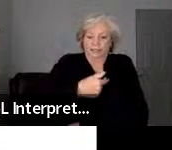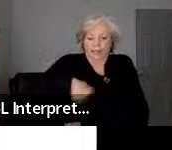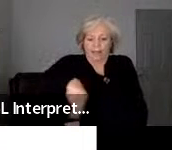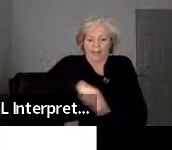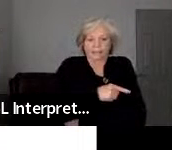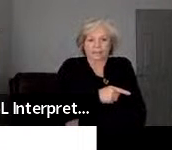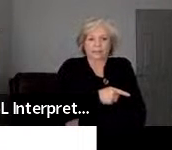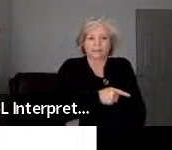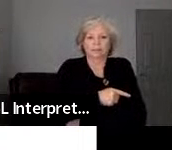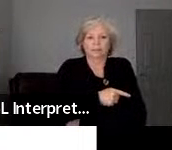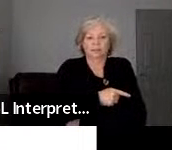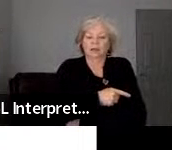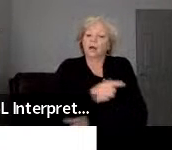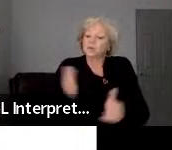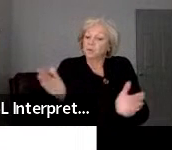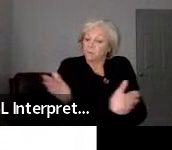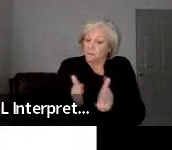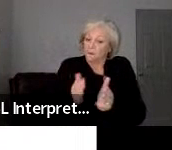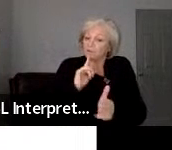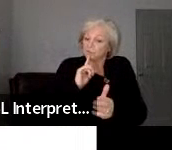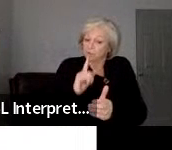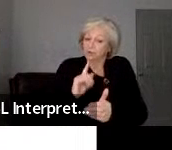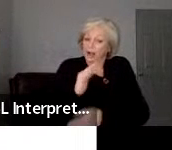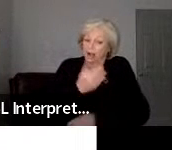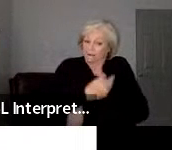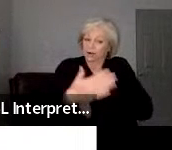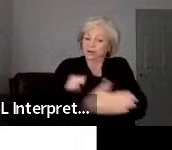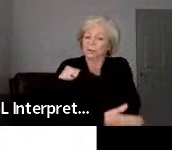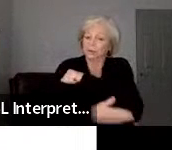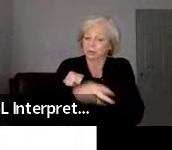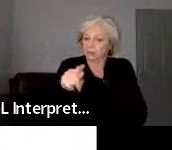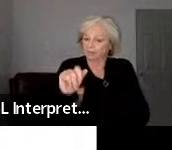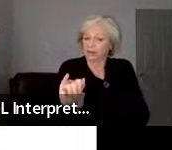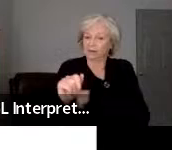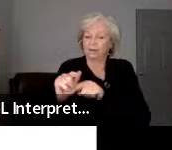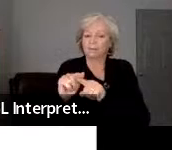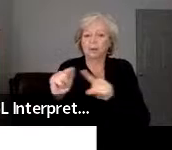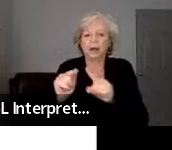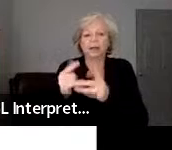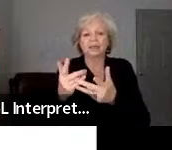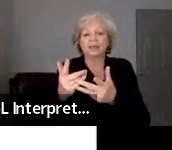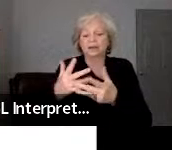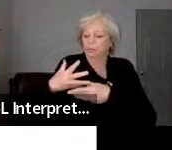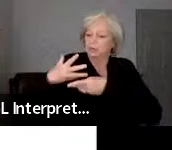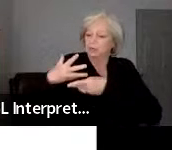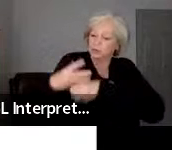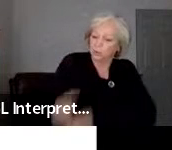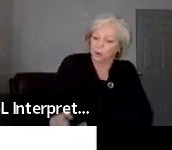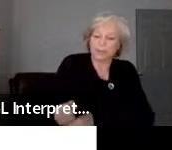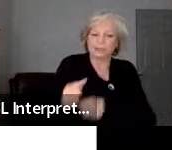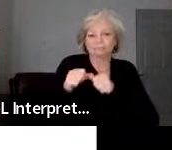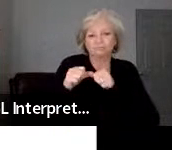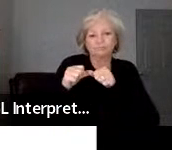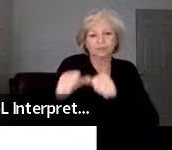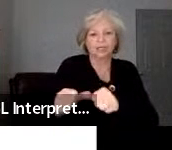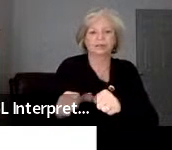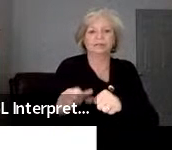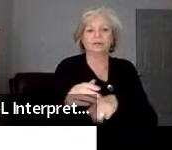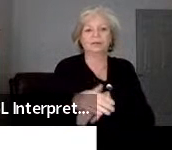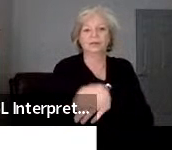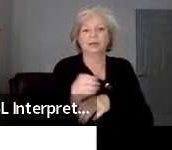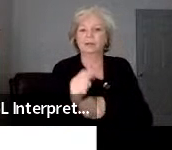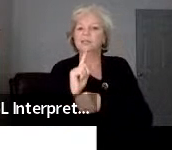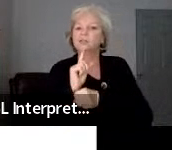We may be small, but, we definitely are self-determined. We're determined to make sure